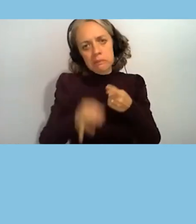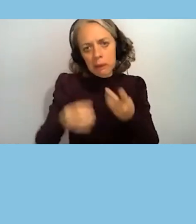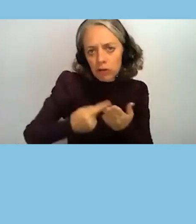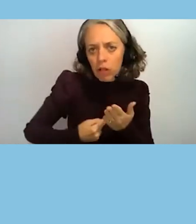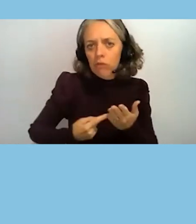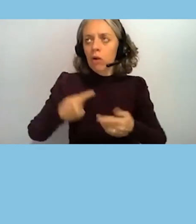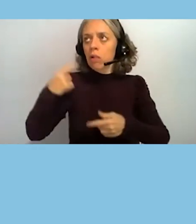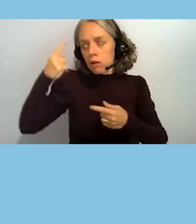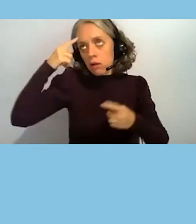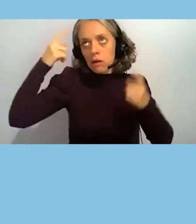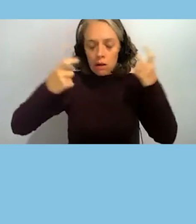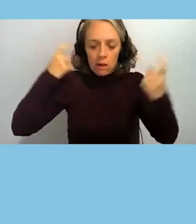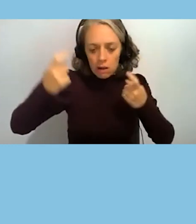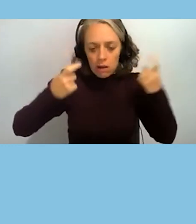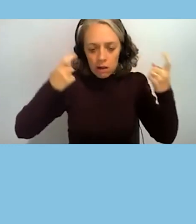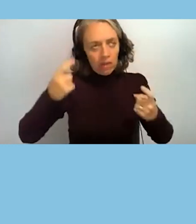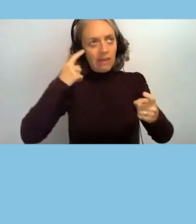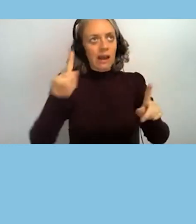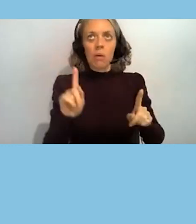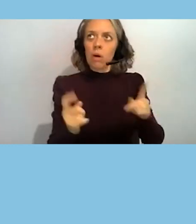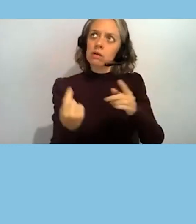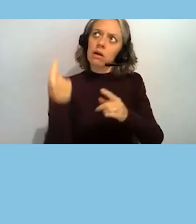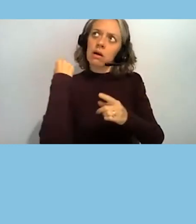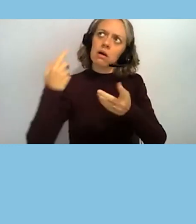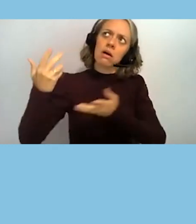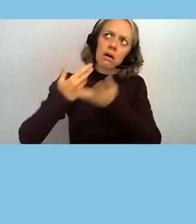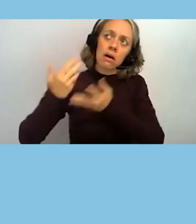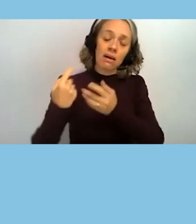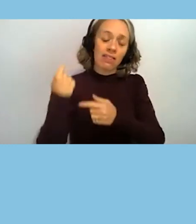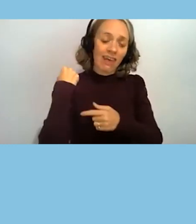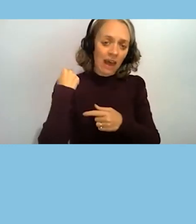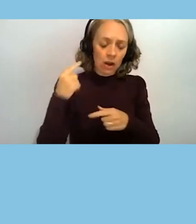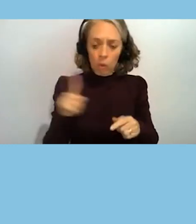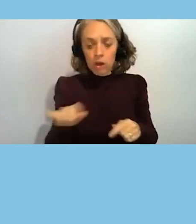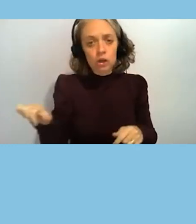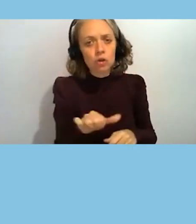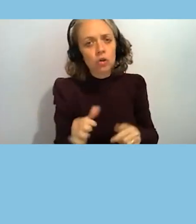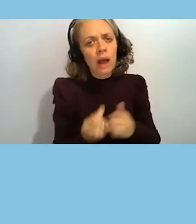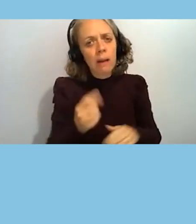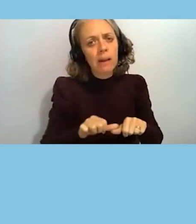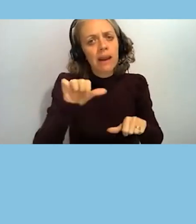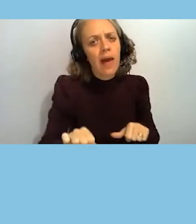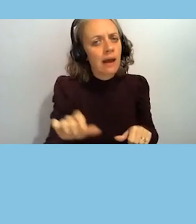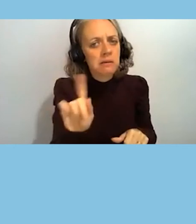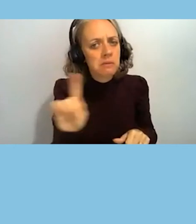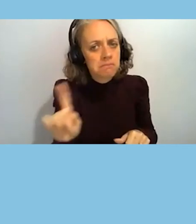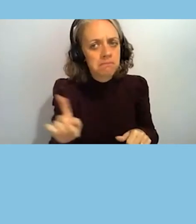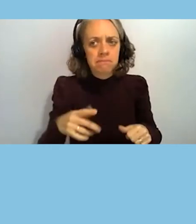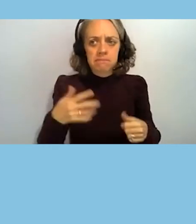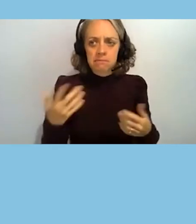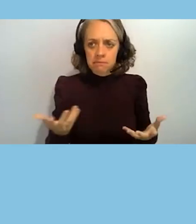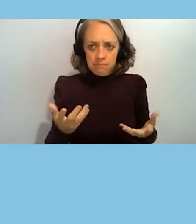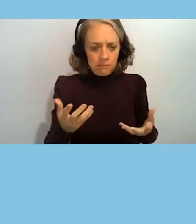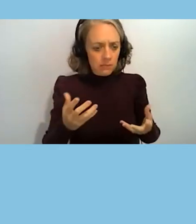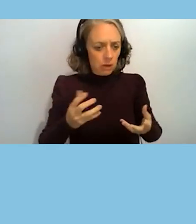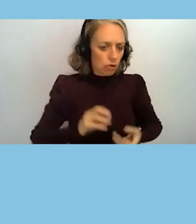too of conversations that were afoot then and that continue now about what should happen next, what changes in creative and